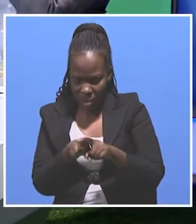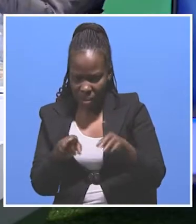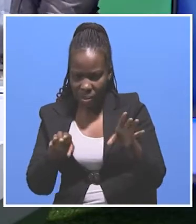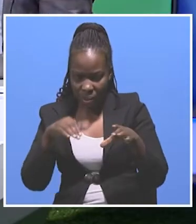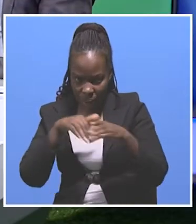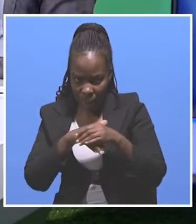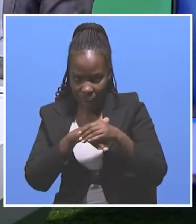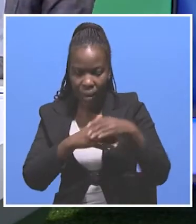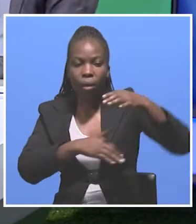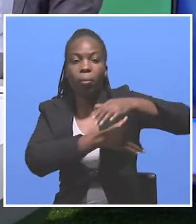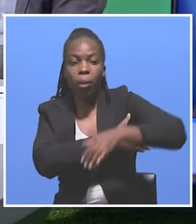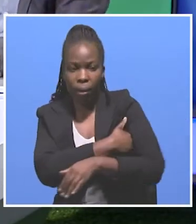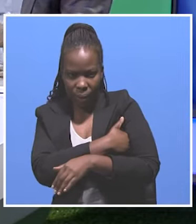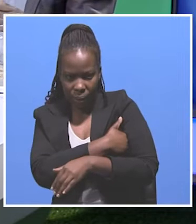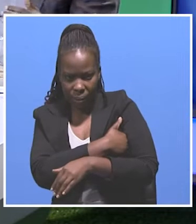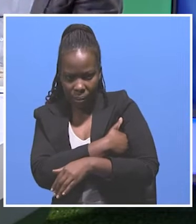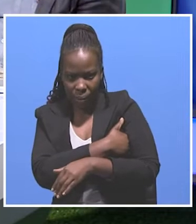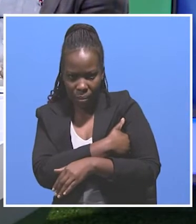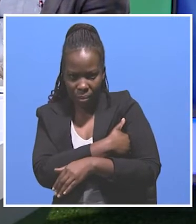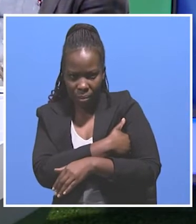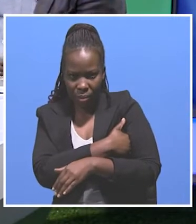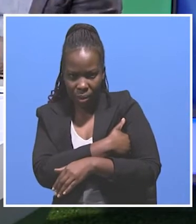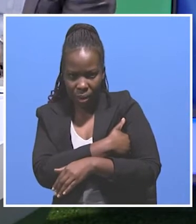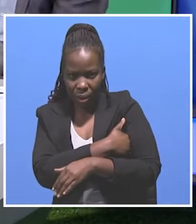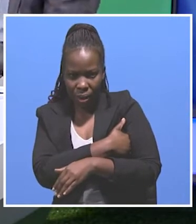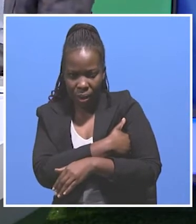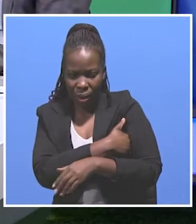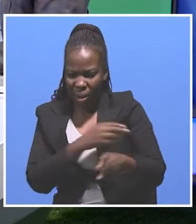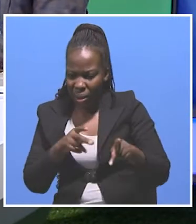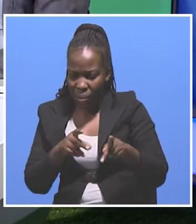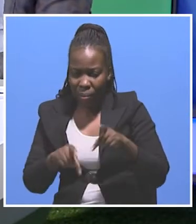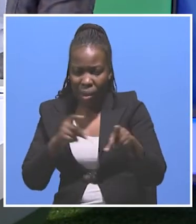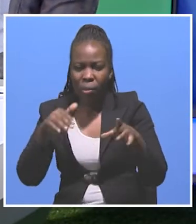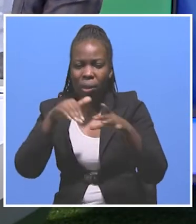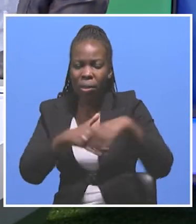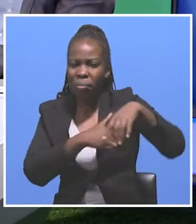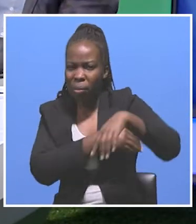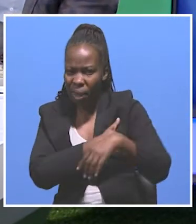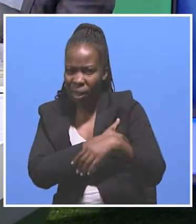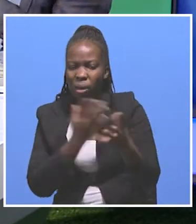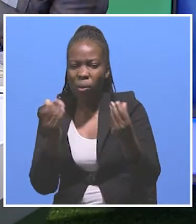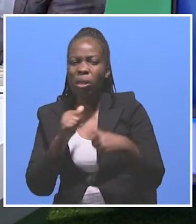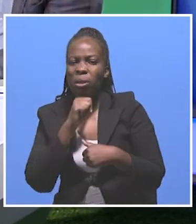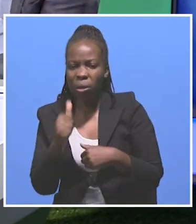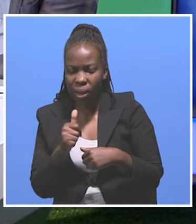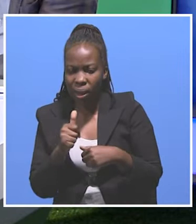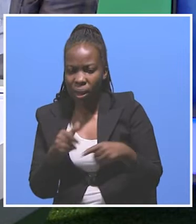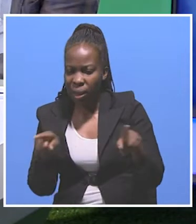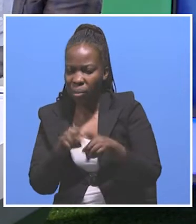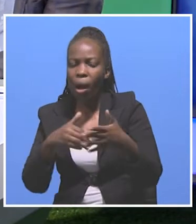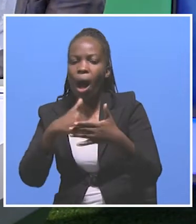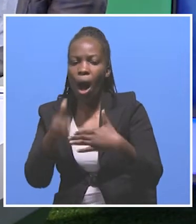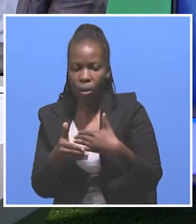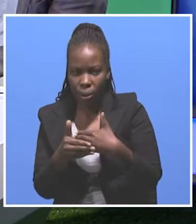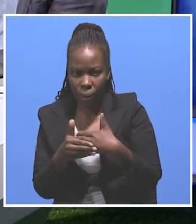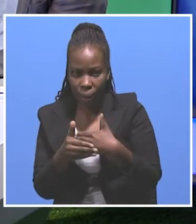The unwanted pregnancies are both in marriages and outside marriages. And unfortunately,